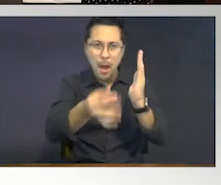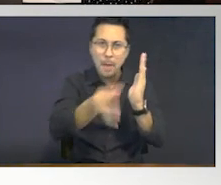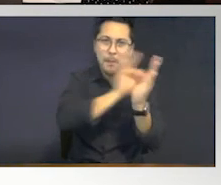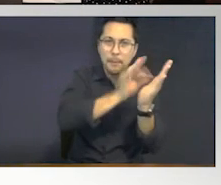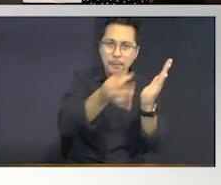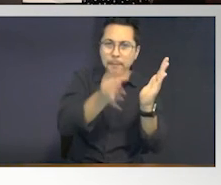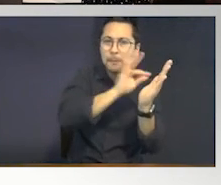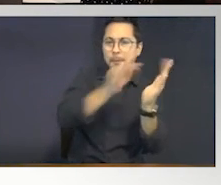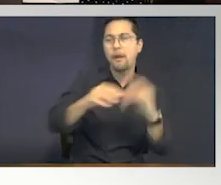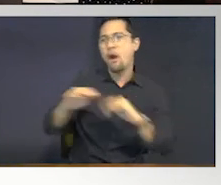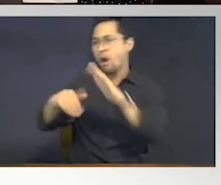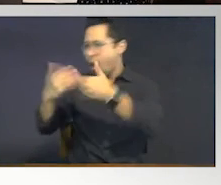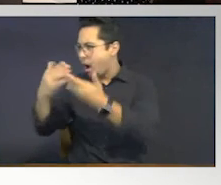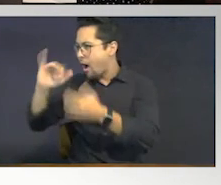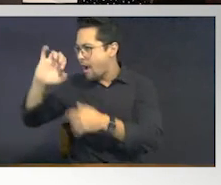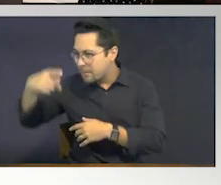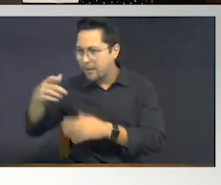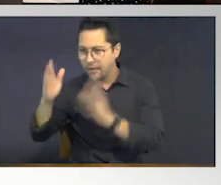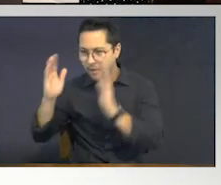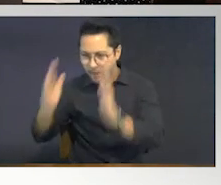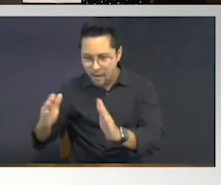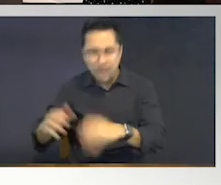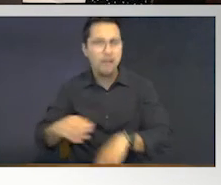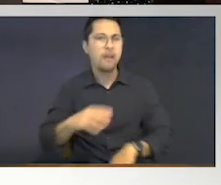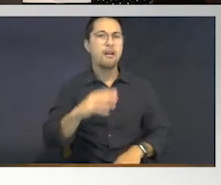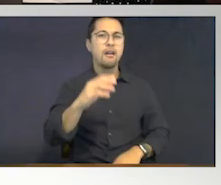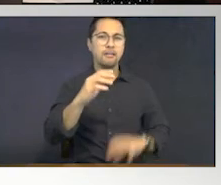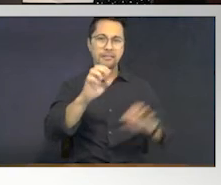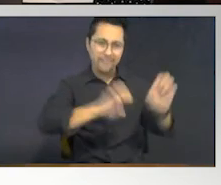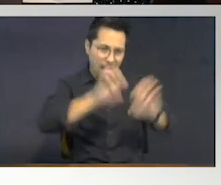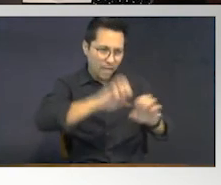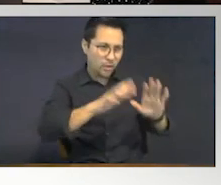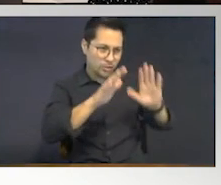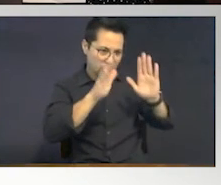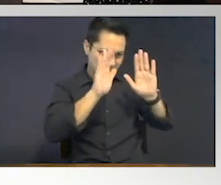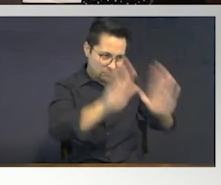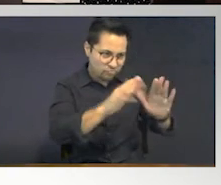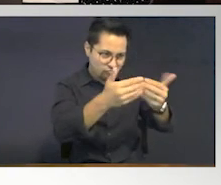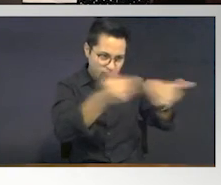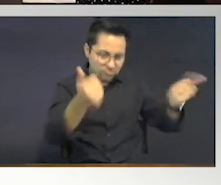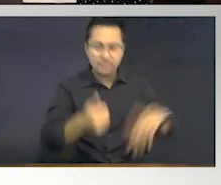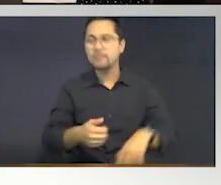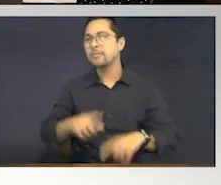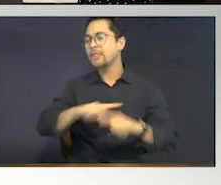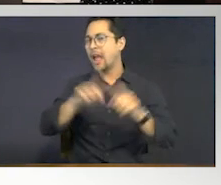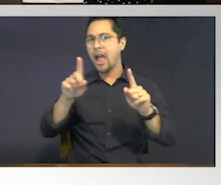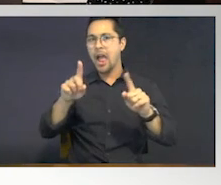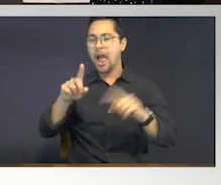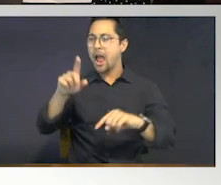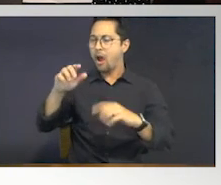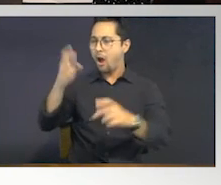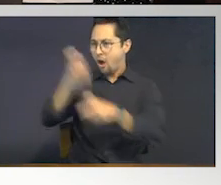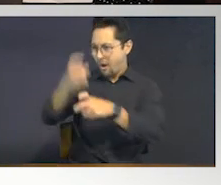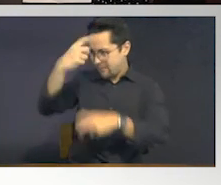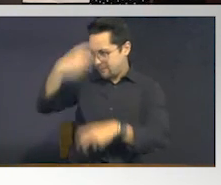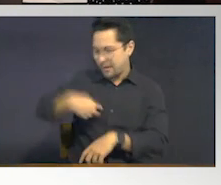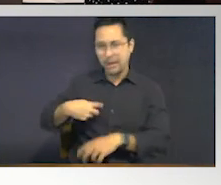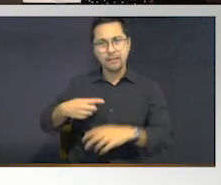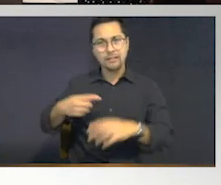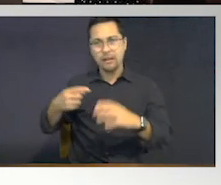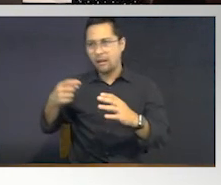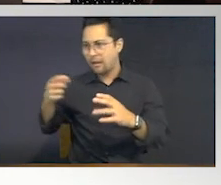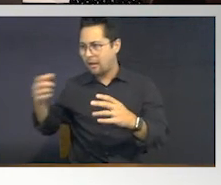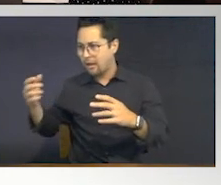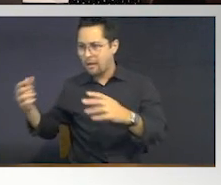IEPs in one place, all the evaluations in one place. And then I got to the point where it was difficult to cross-reference and go over those